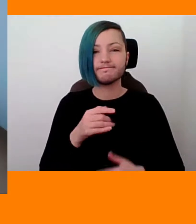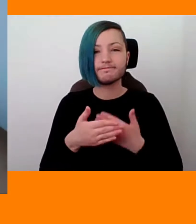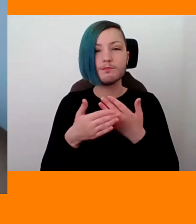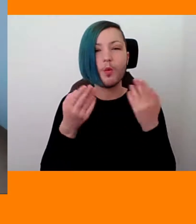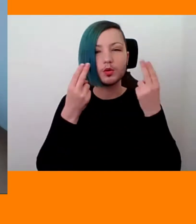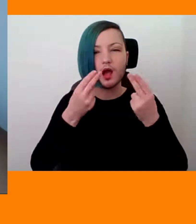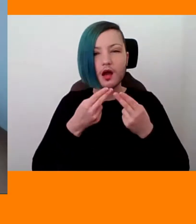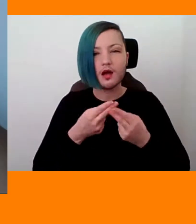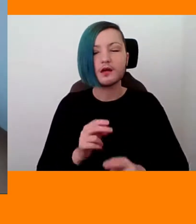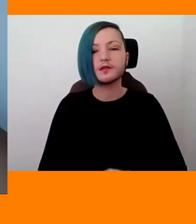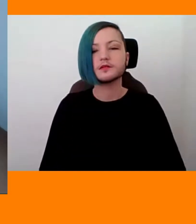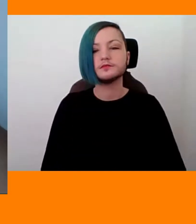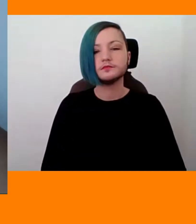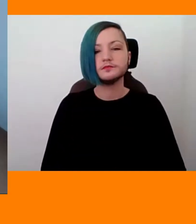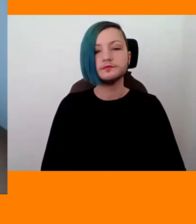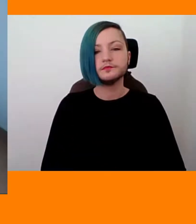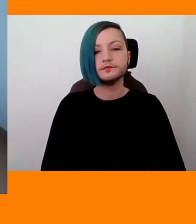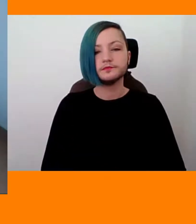hair.